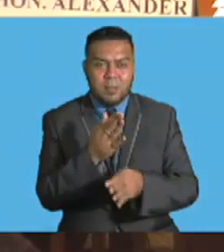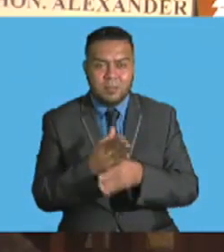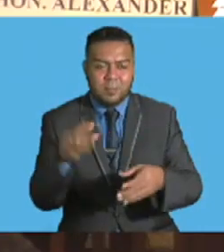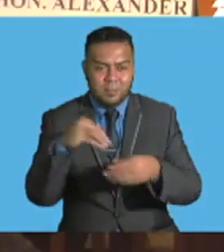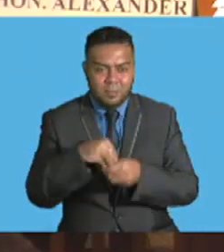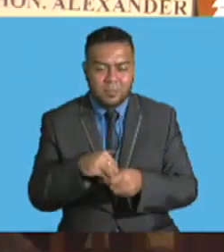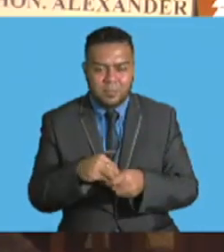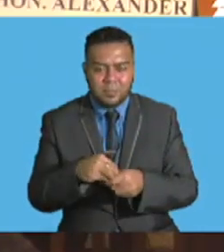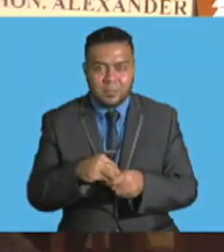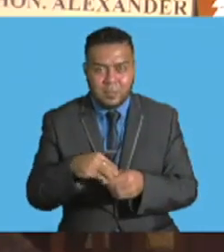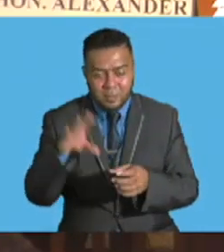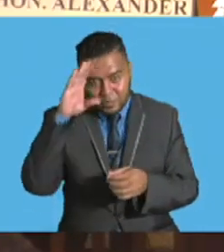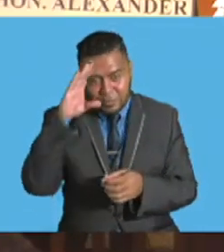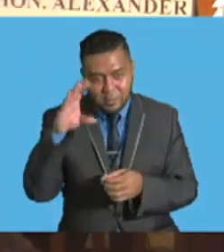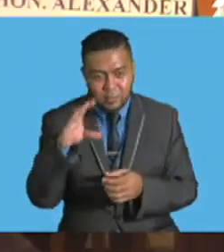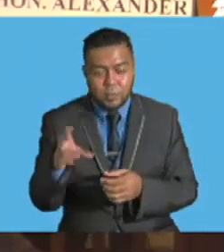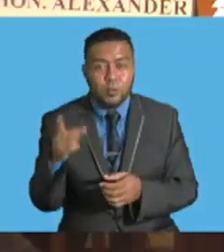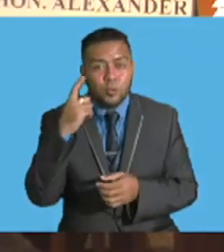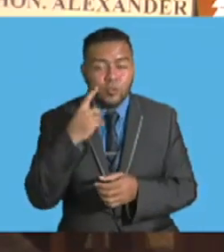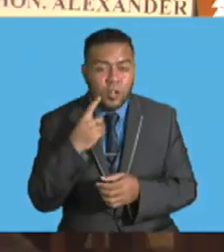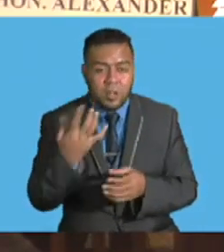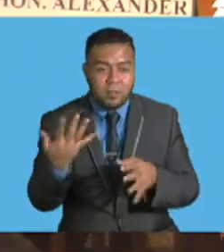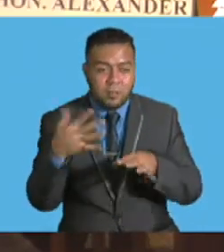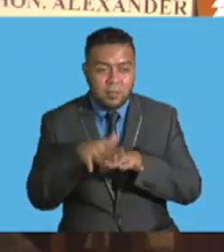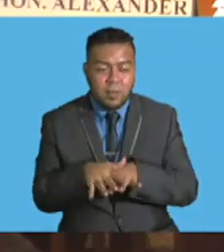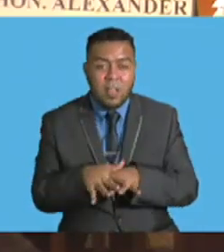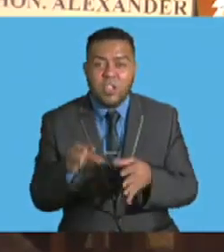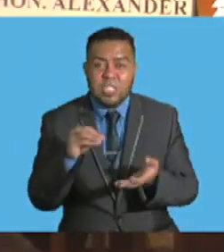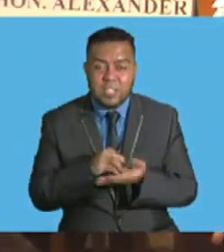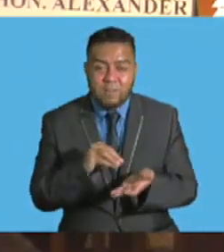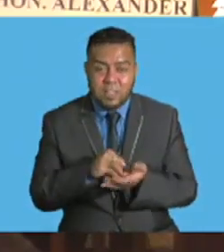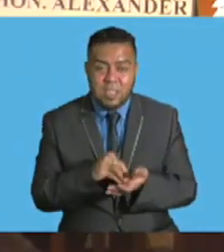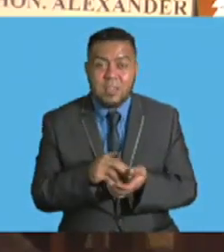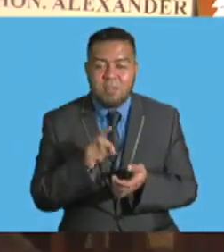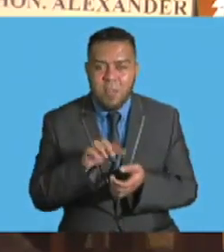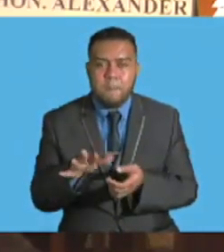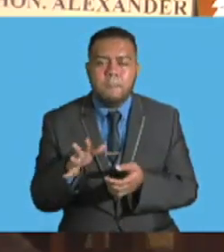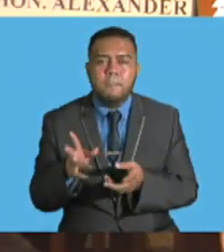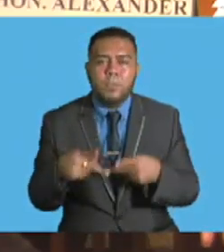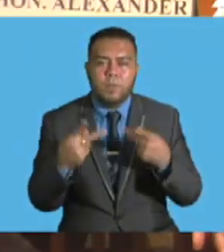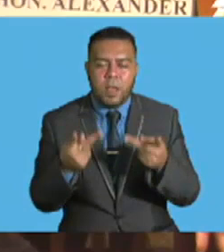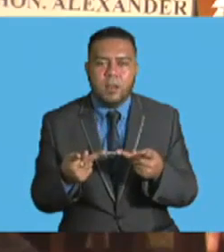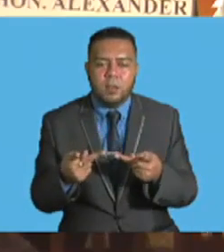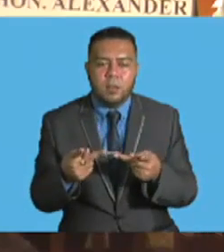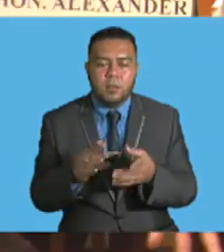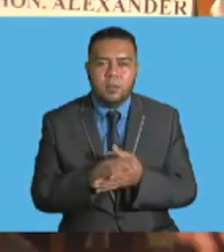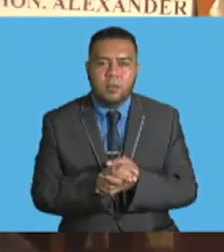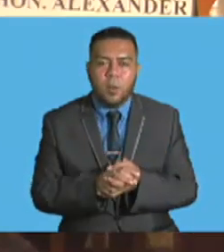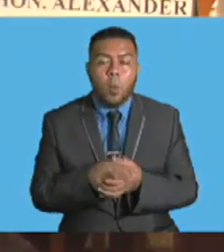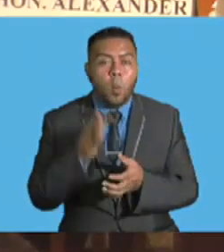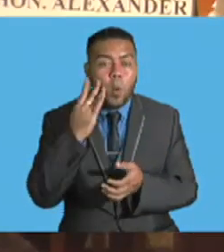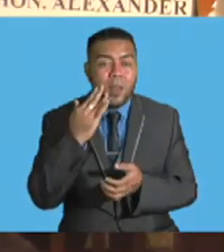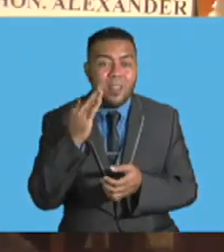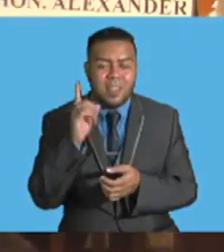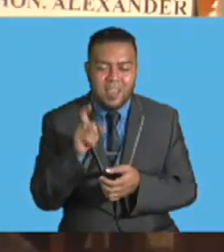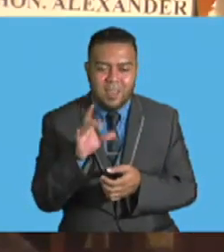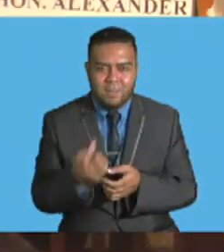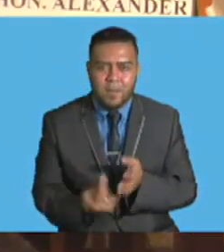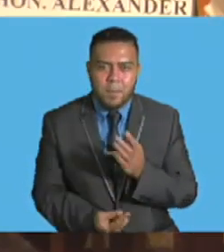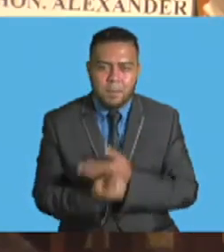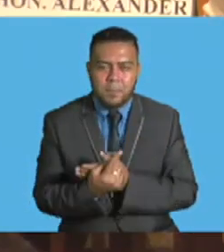violence in this country to try and align the services that they provide to victims of violence when there is an